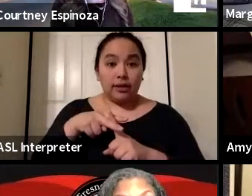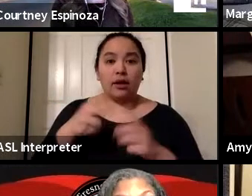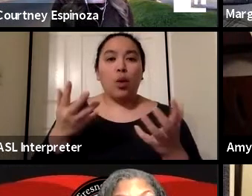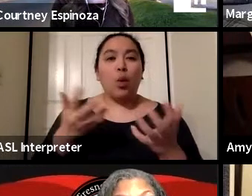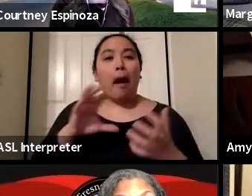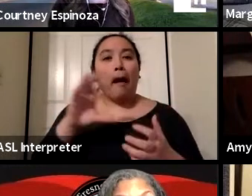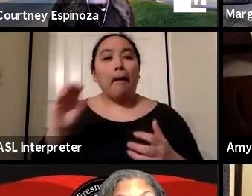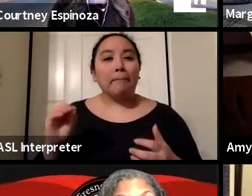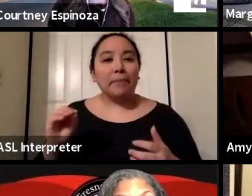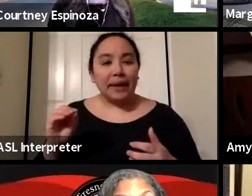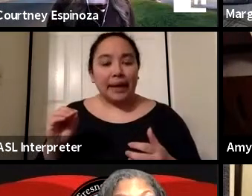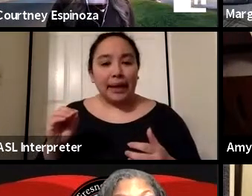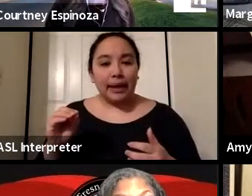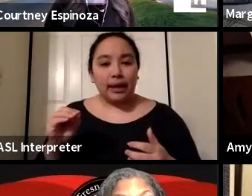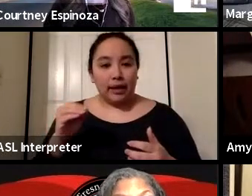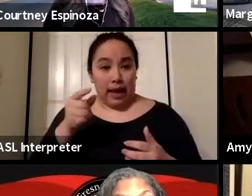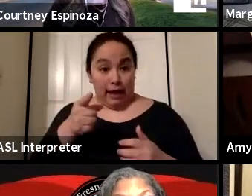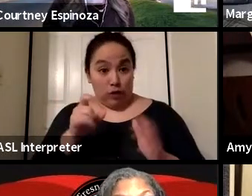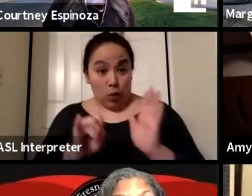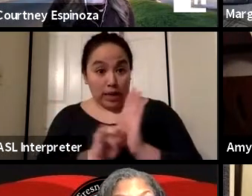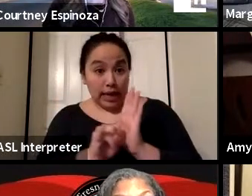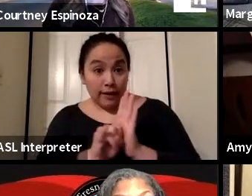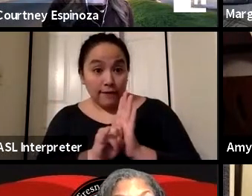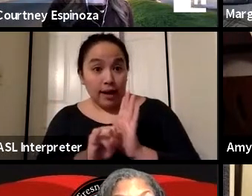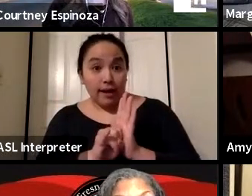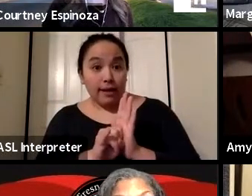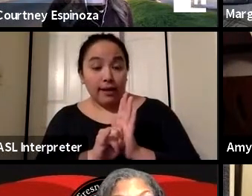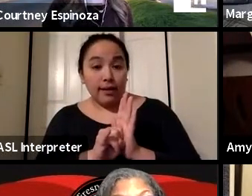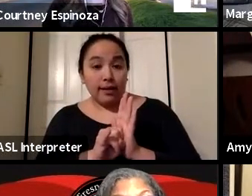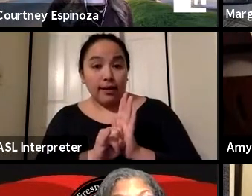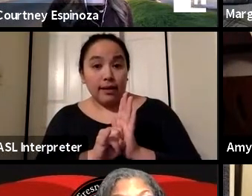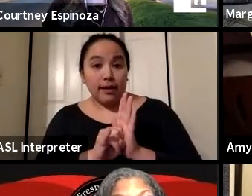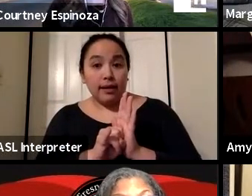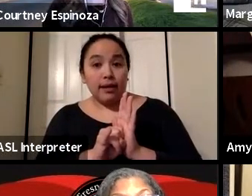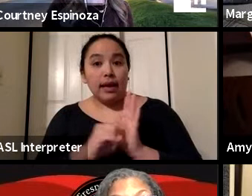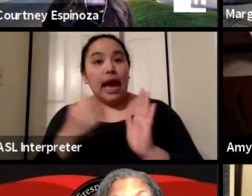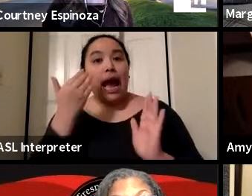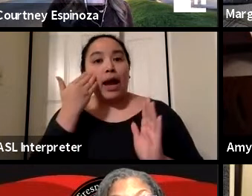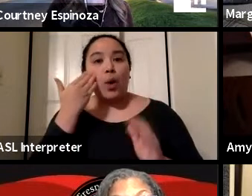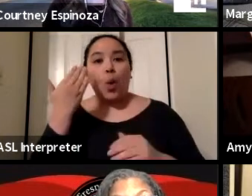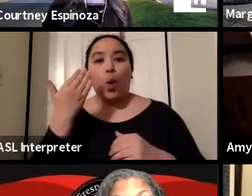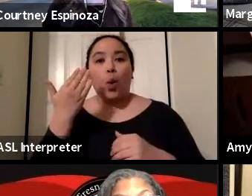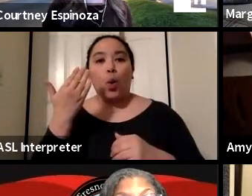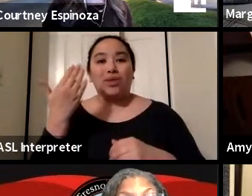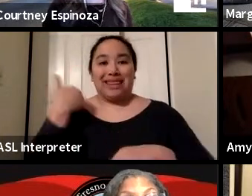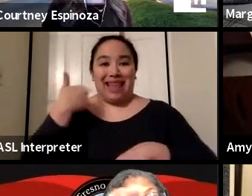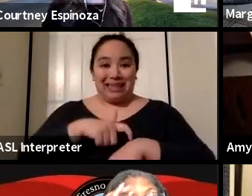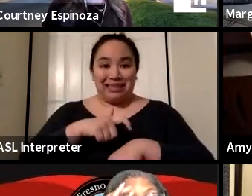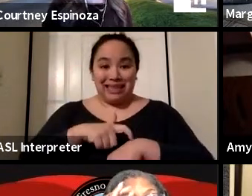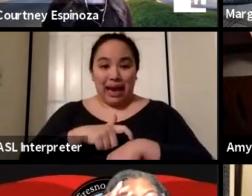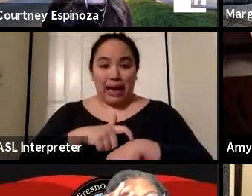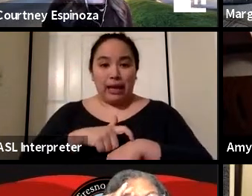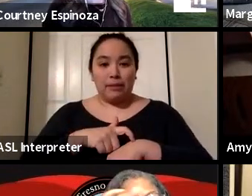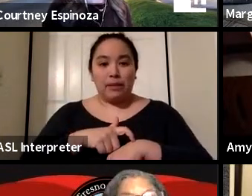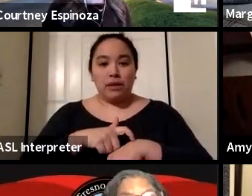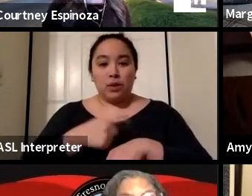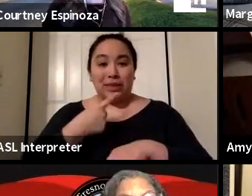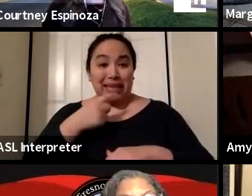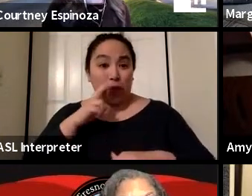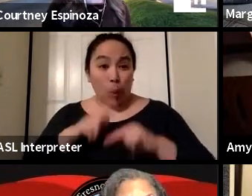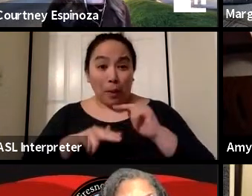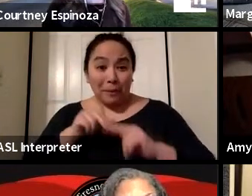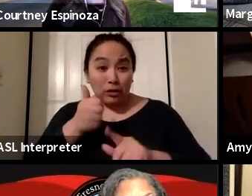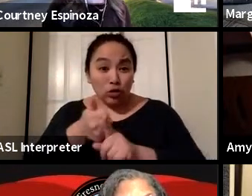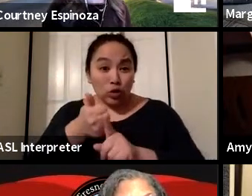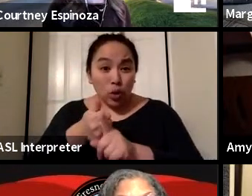have you identified or secured to, I know the last time we discussed, you guys were referencing that you're going to build your own